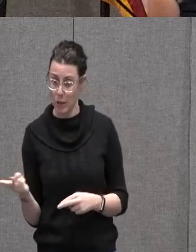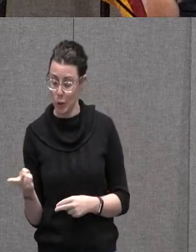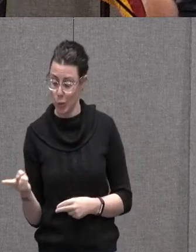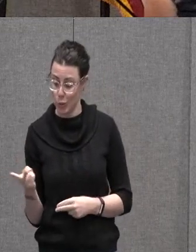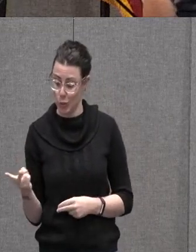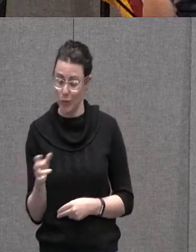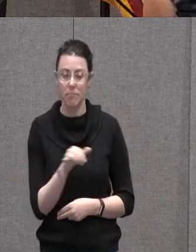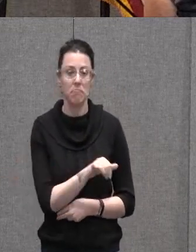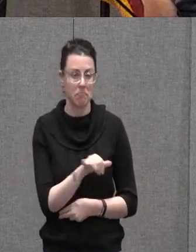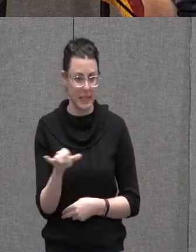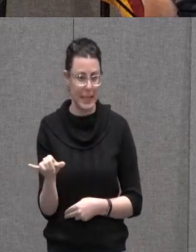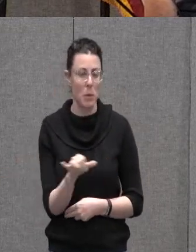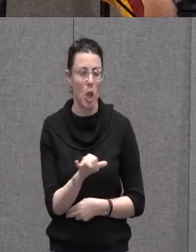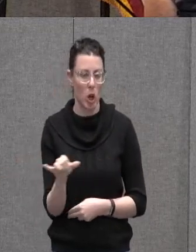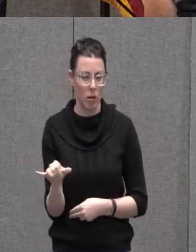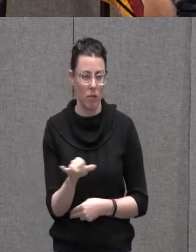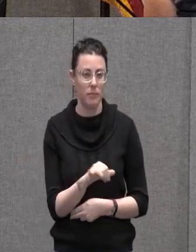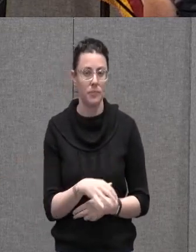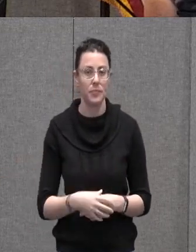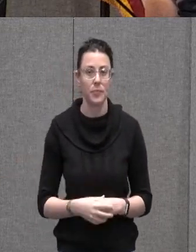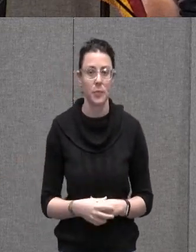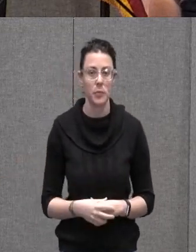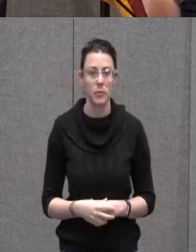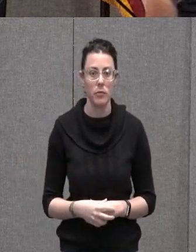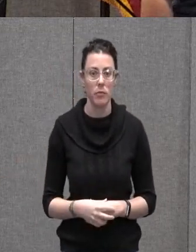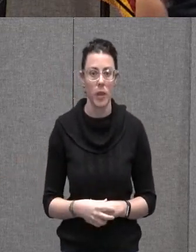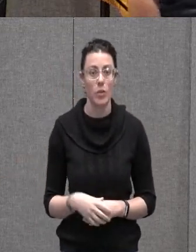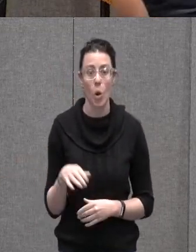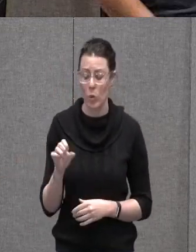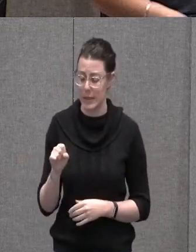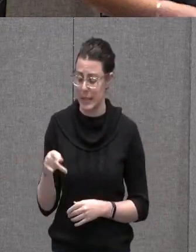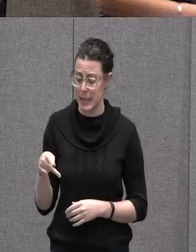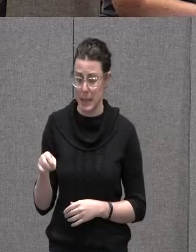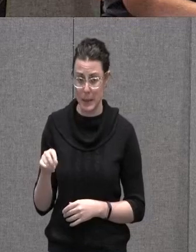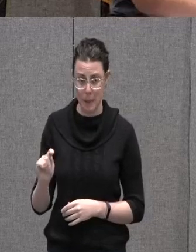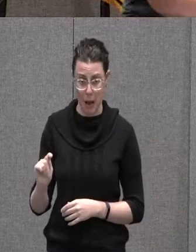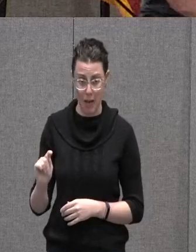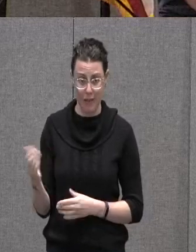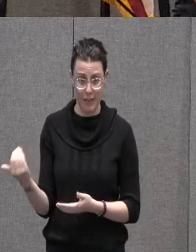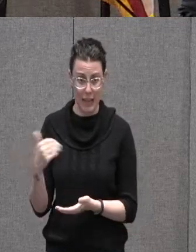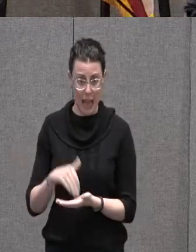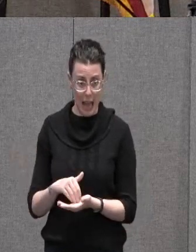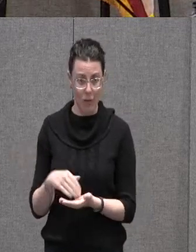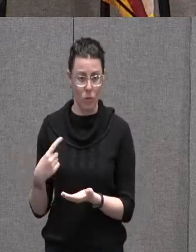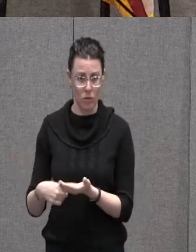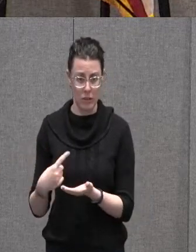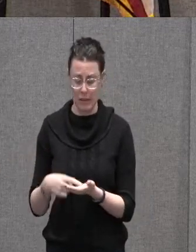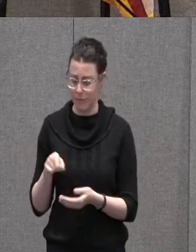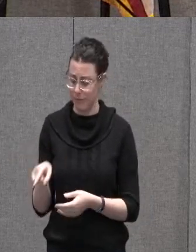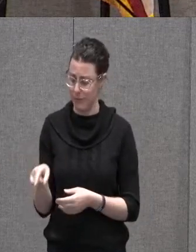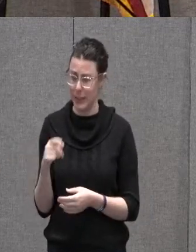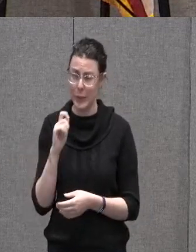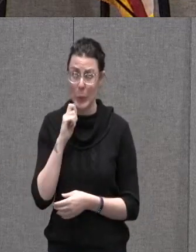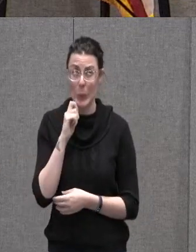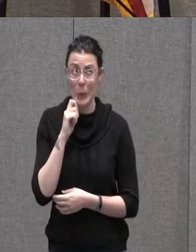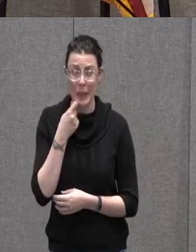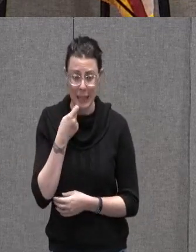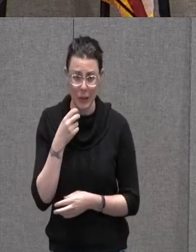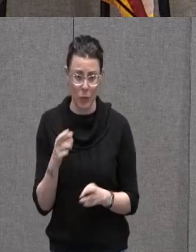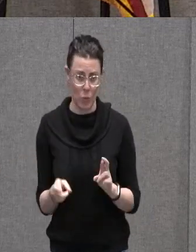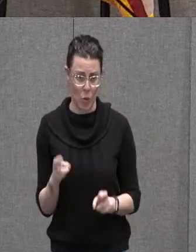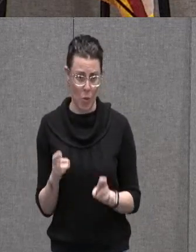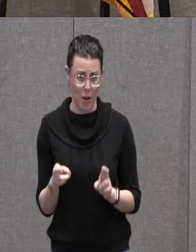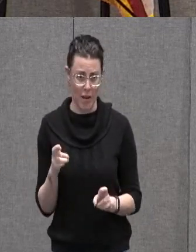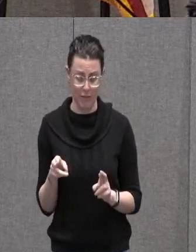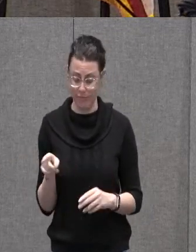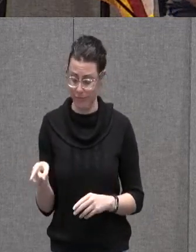So I wanted to also refer back to Spot because he is such a neat robot, sort of like a hero, because he's